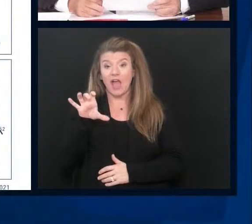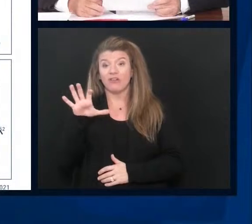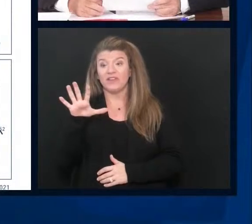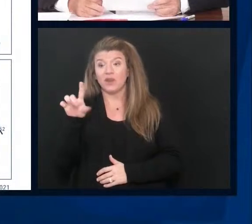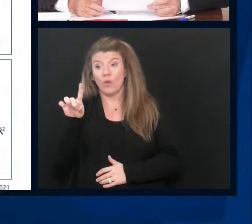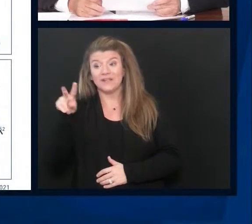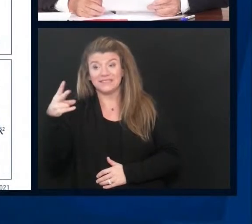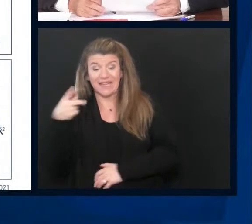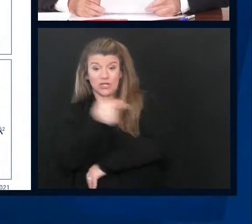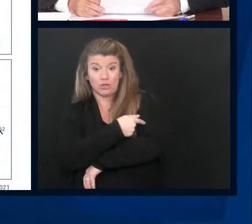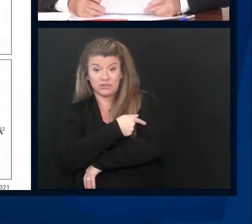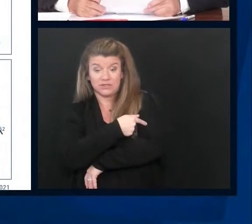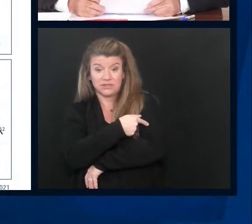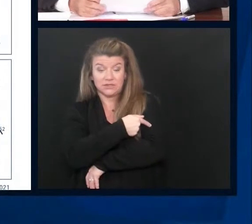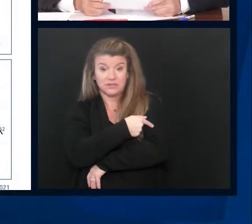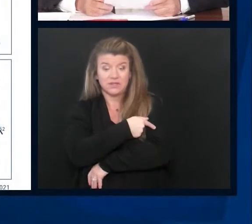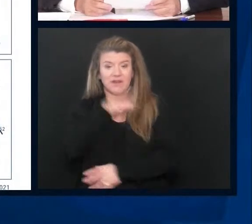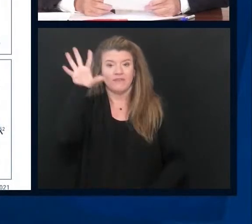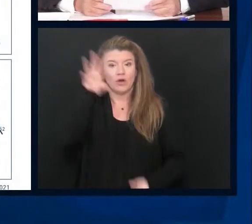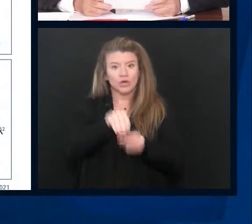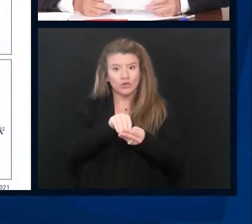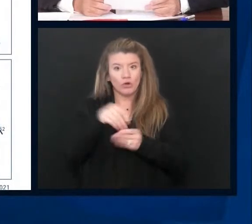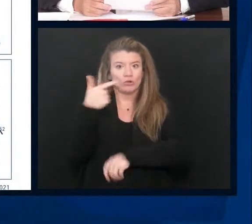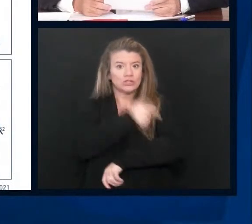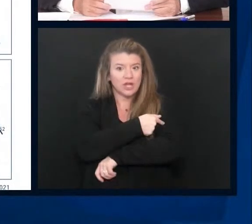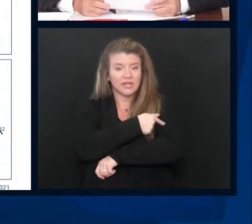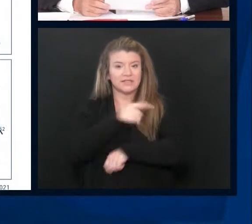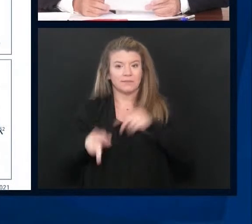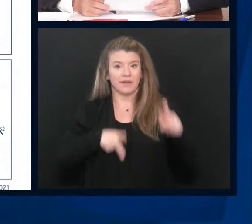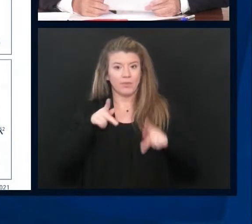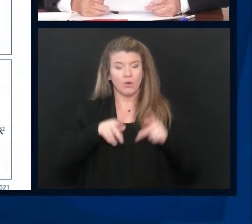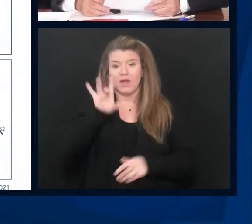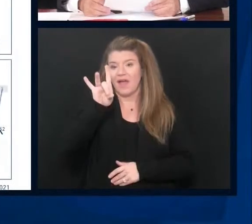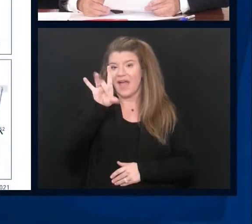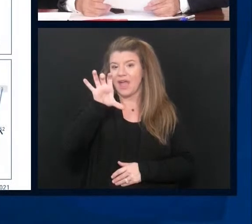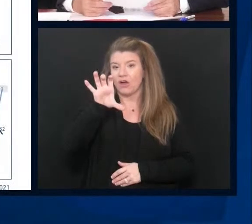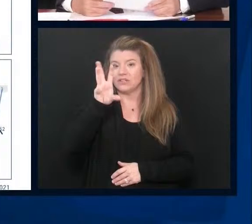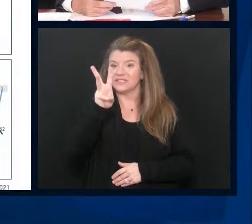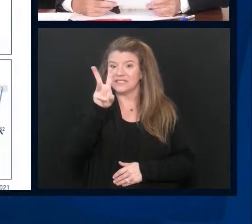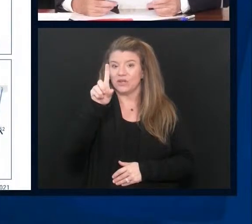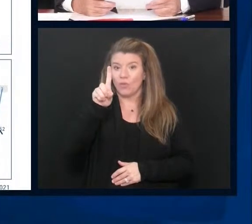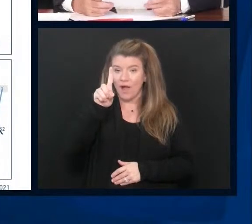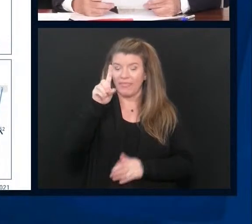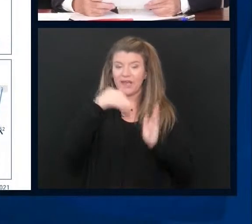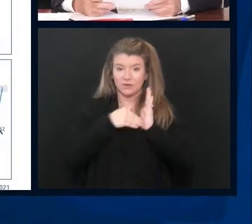342,851 second doses, for a total shots in arms of